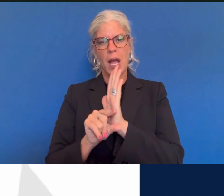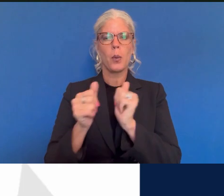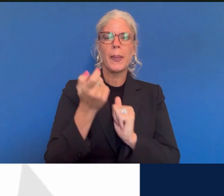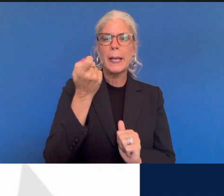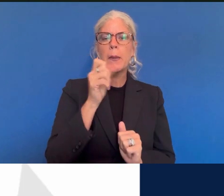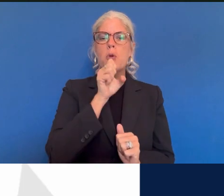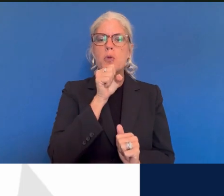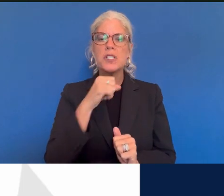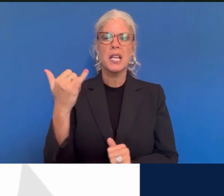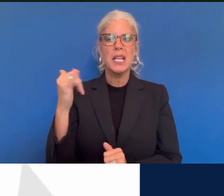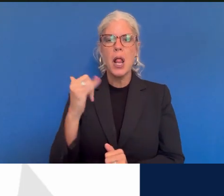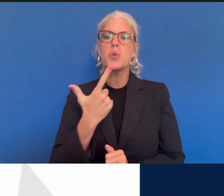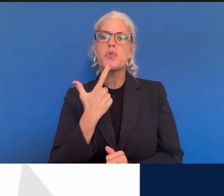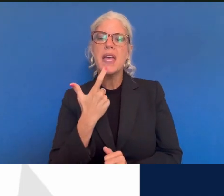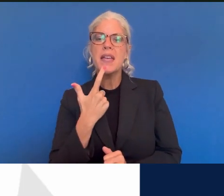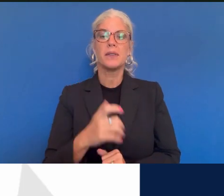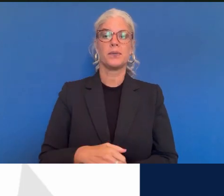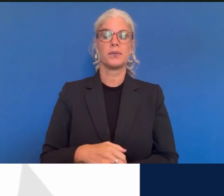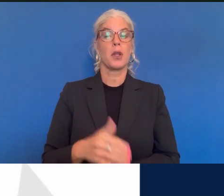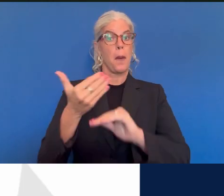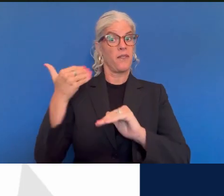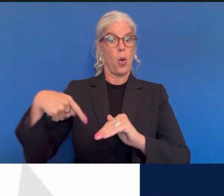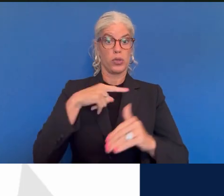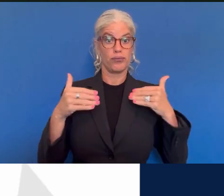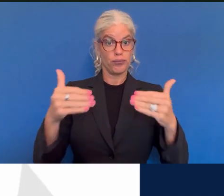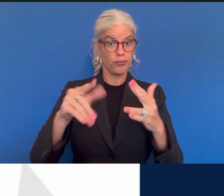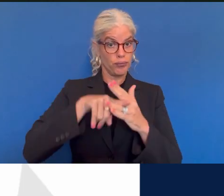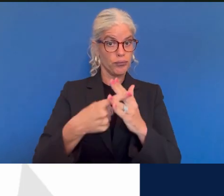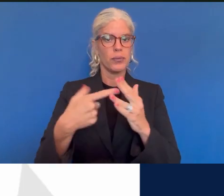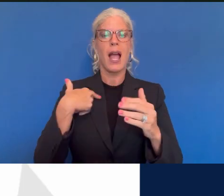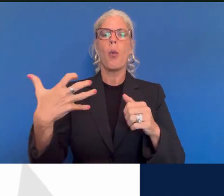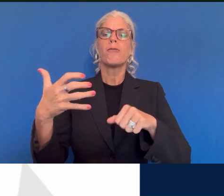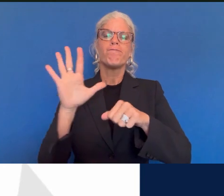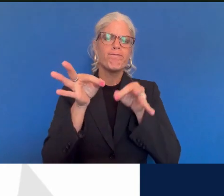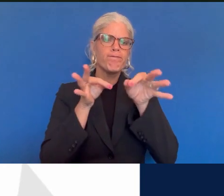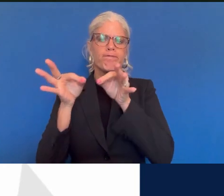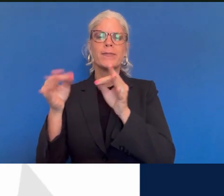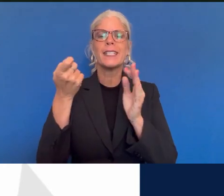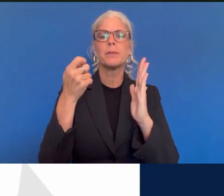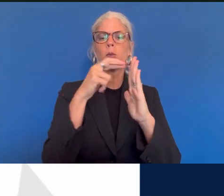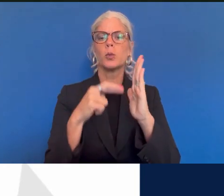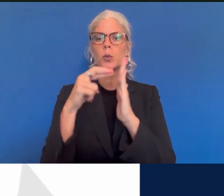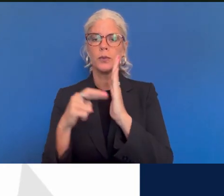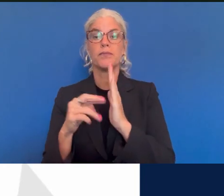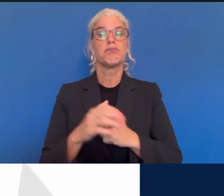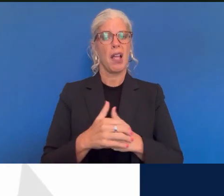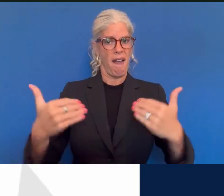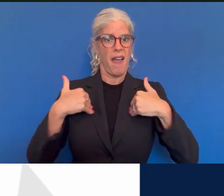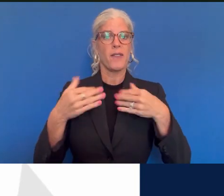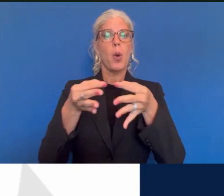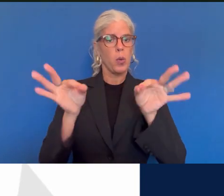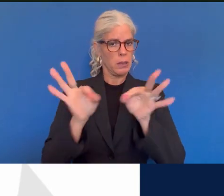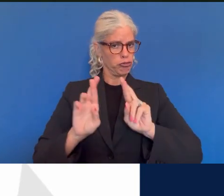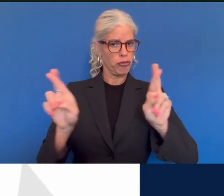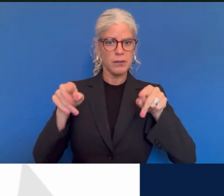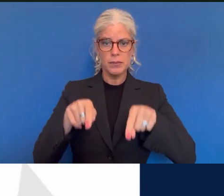do have closed captioning available. If it's not already appearing on your screen, you can go down to the More button and